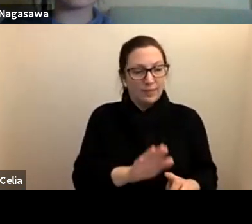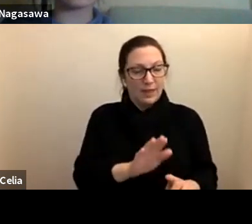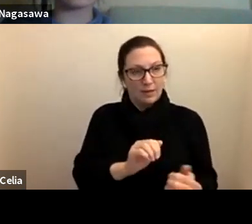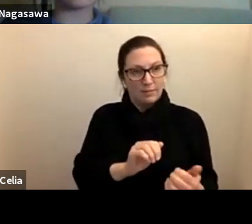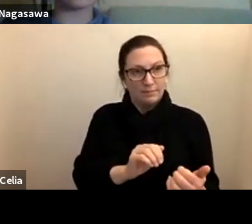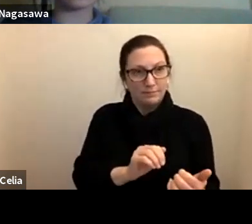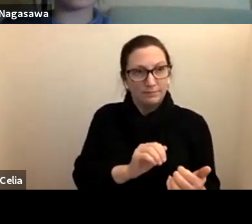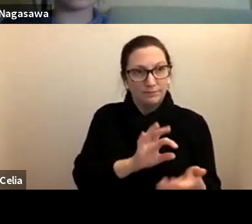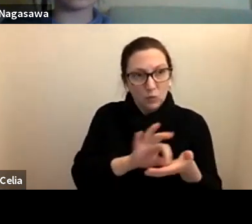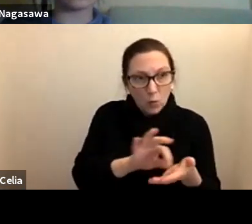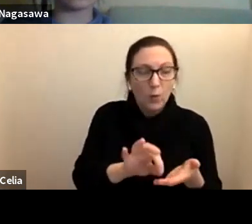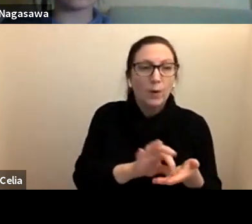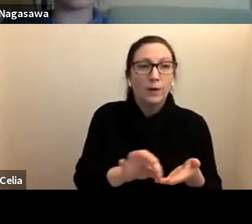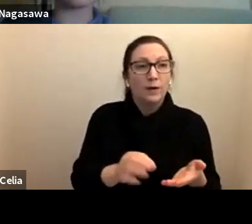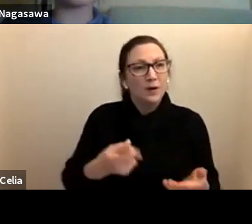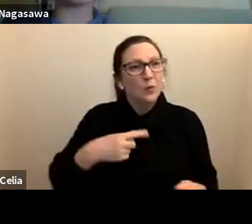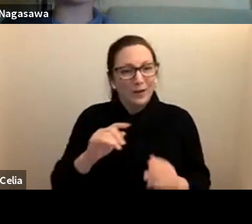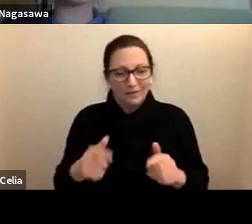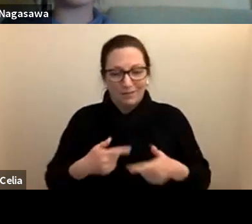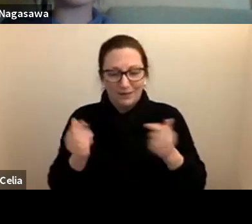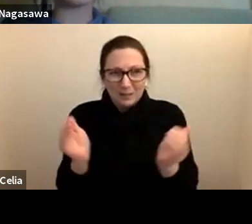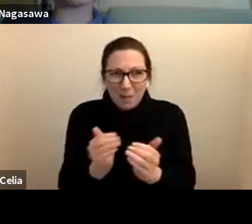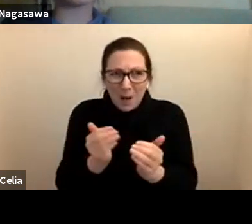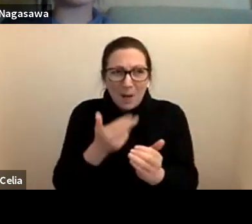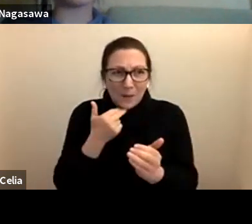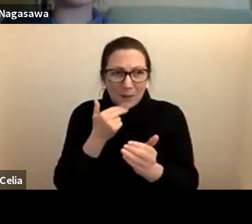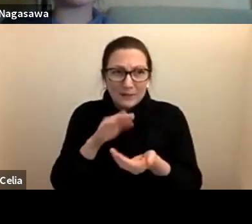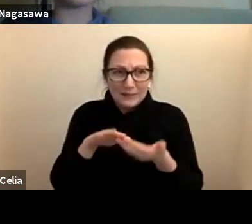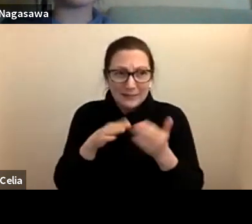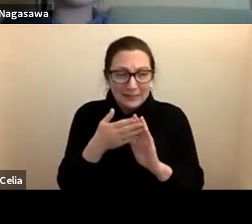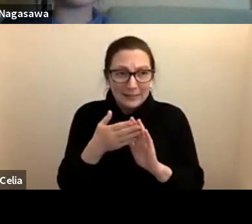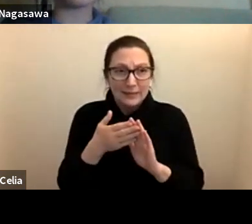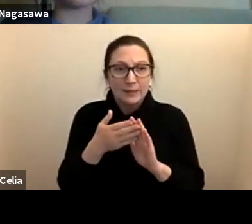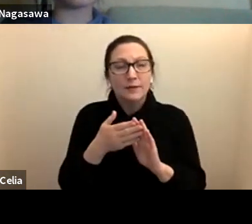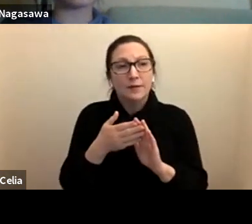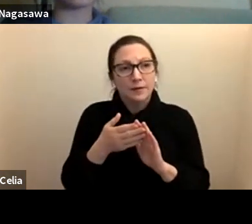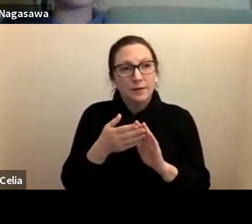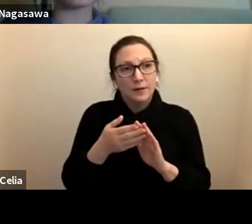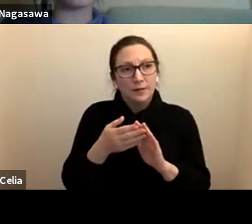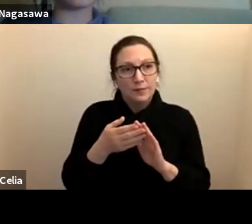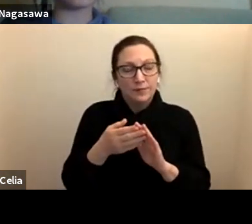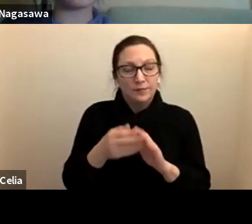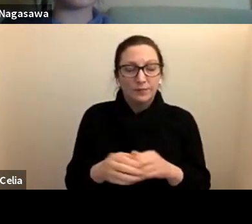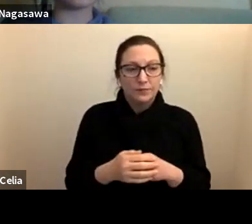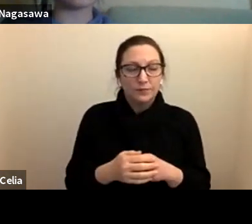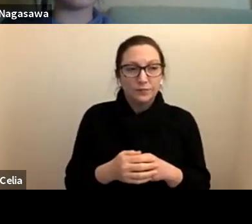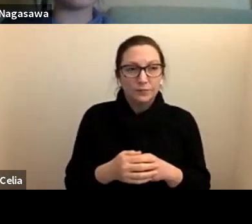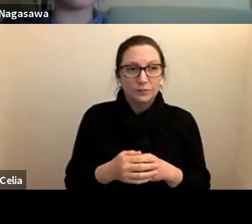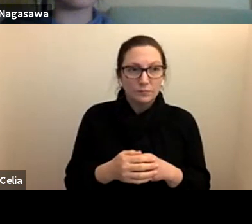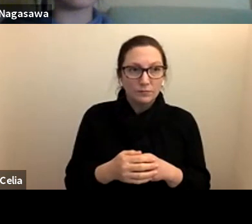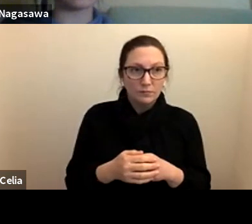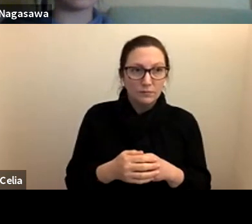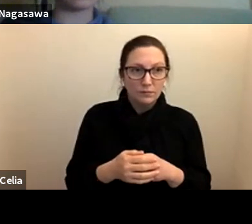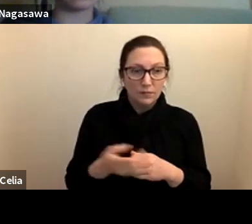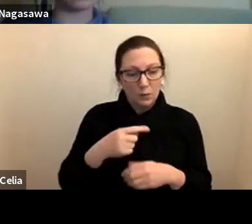thinking about, we do live in a very small city. And so as we look at some of the preliminary data